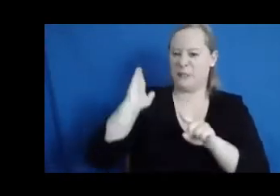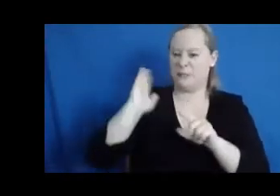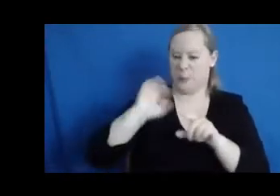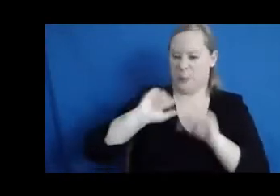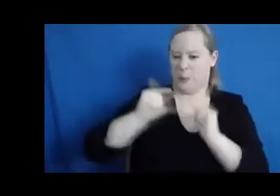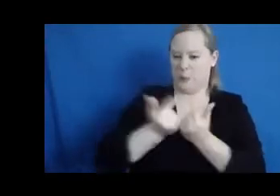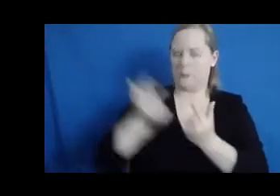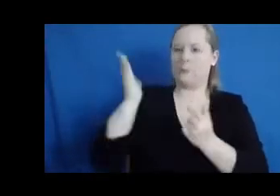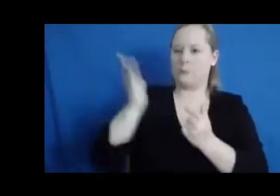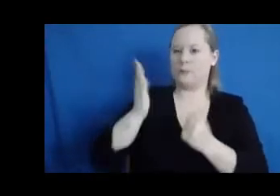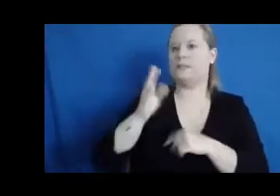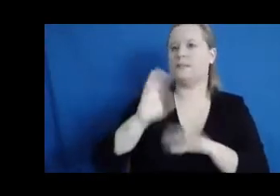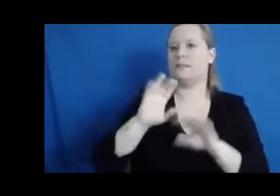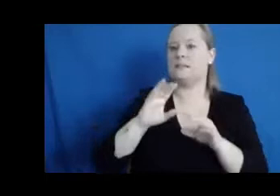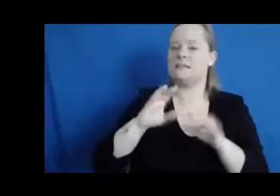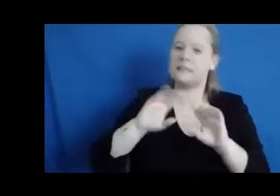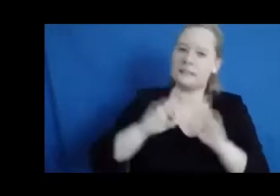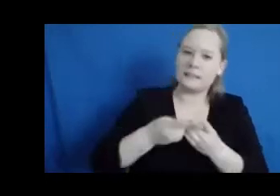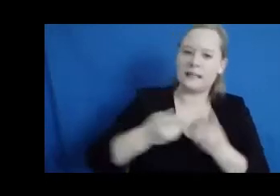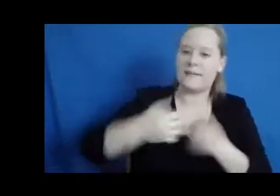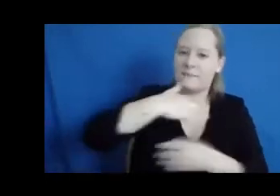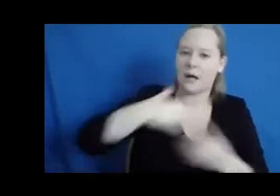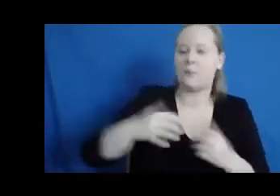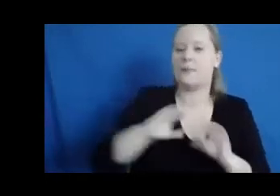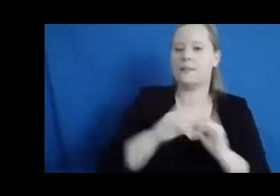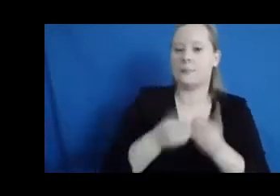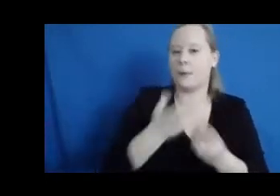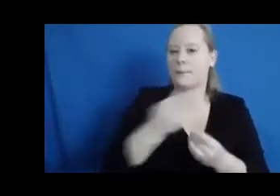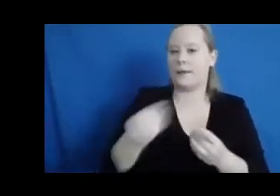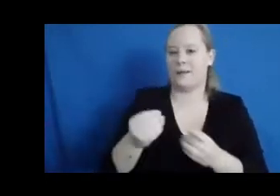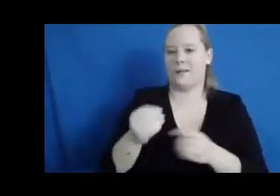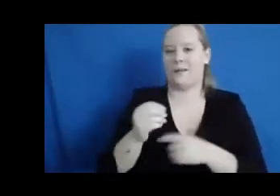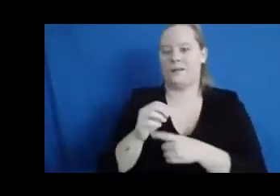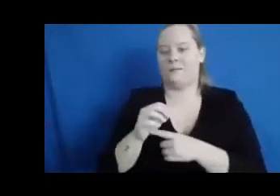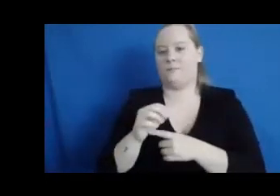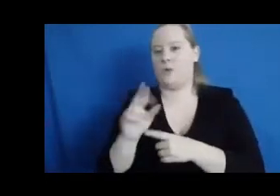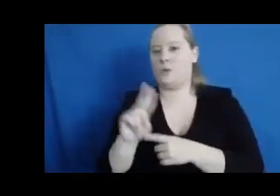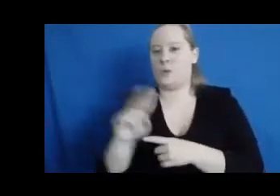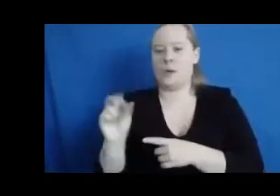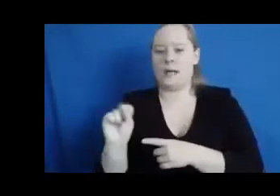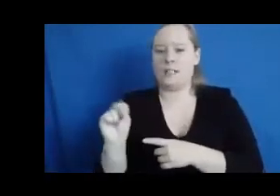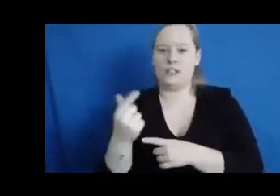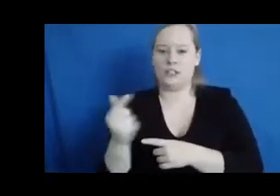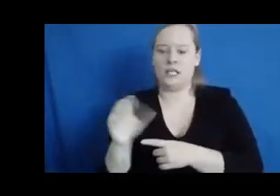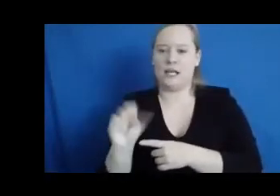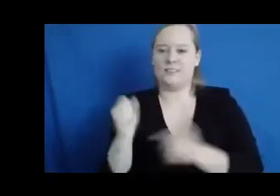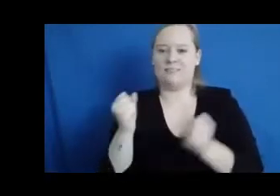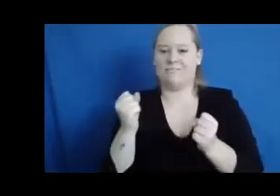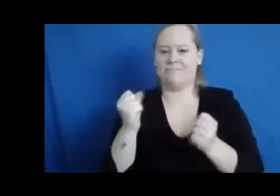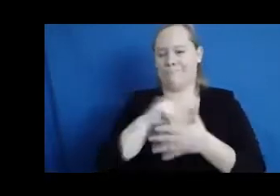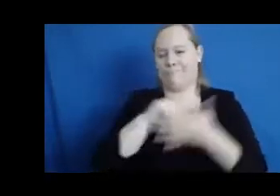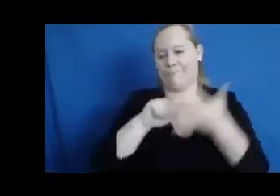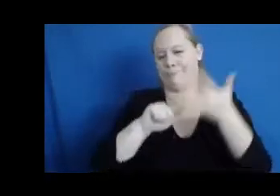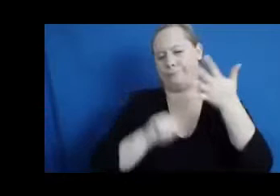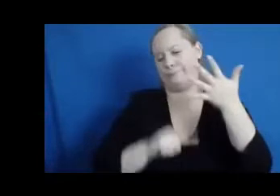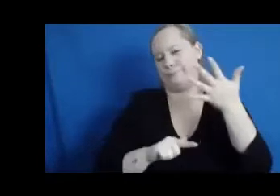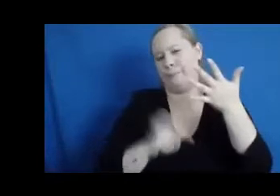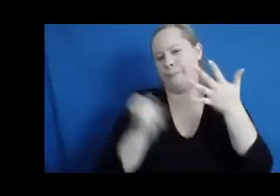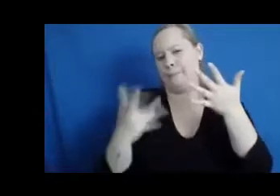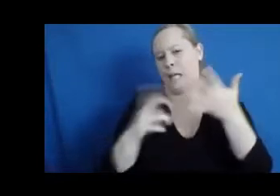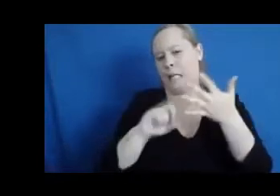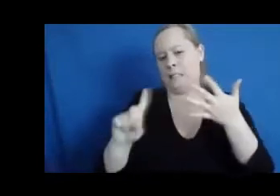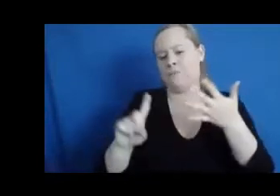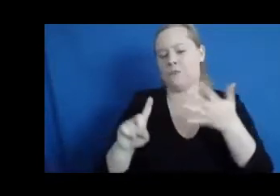Environment Department, the USGS, New Mexico Water Science Center, and several others along the way to get